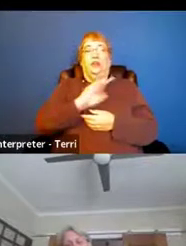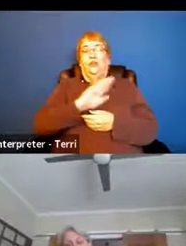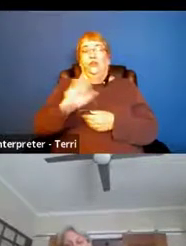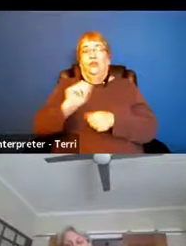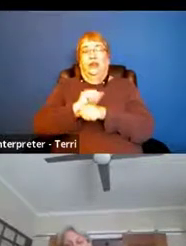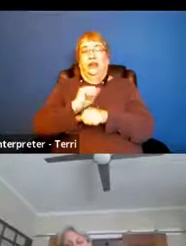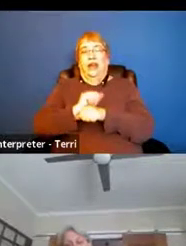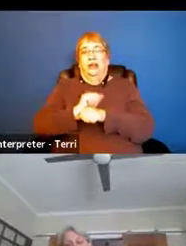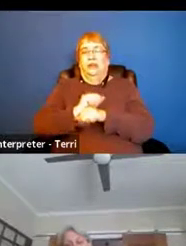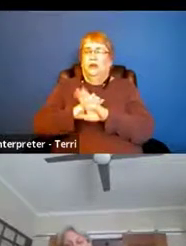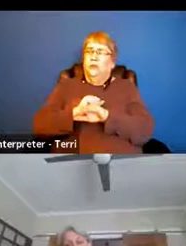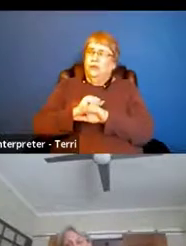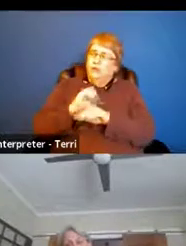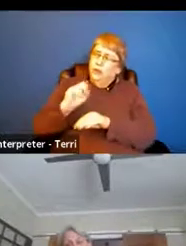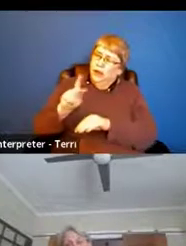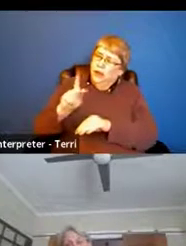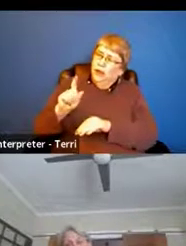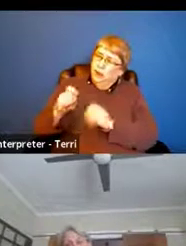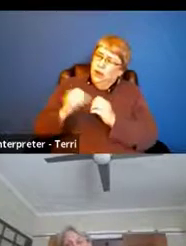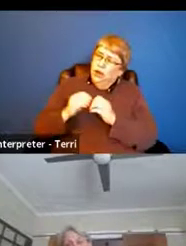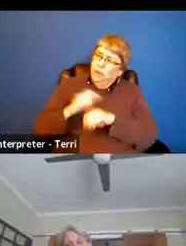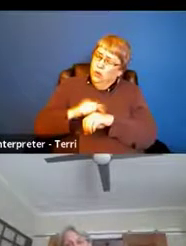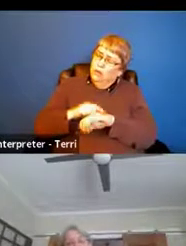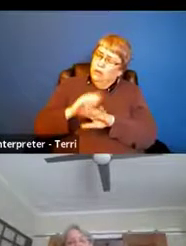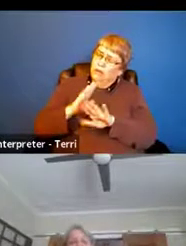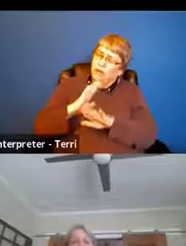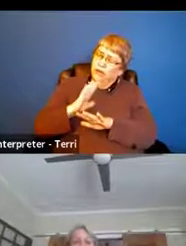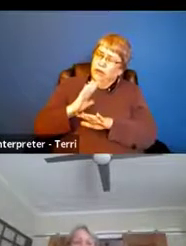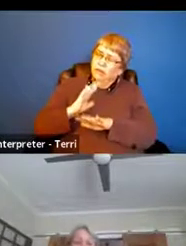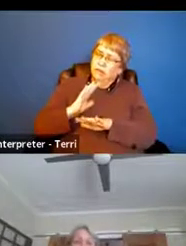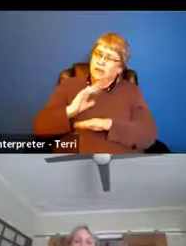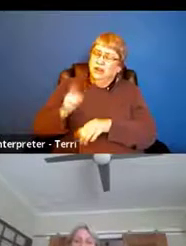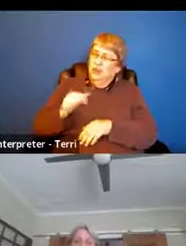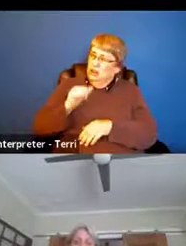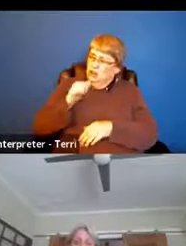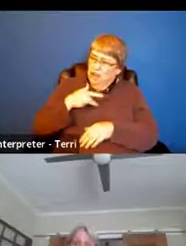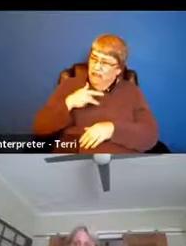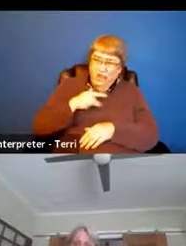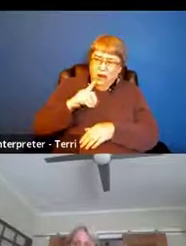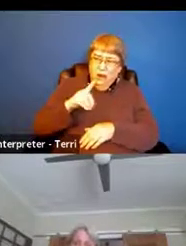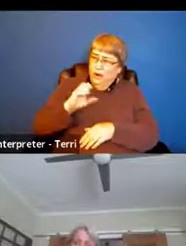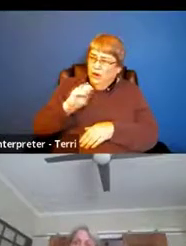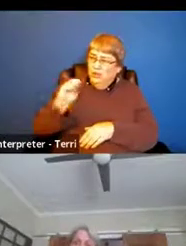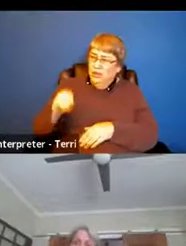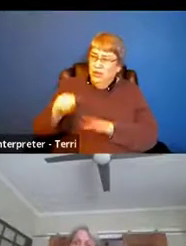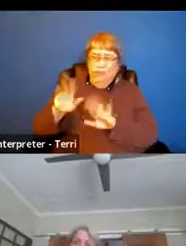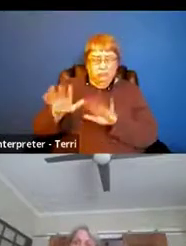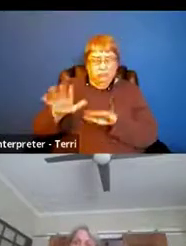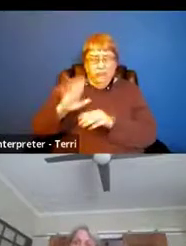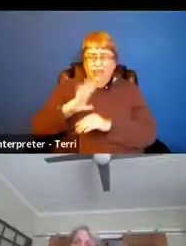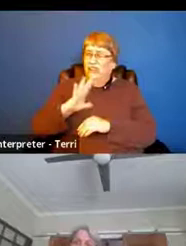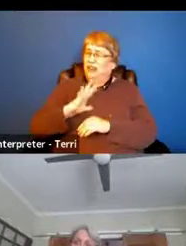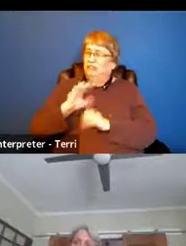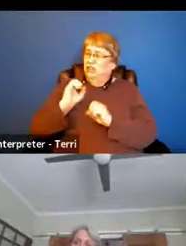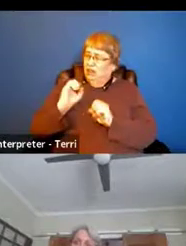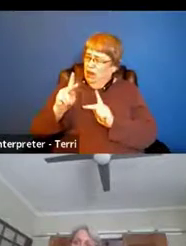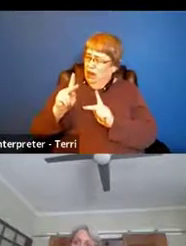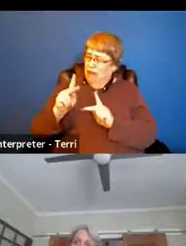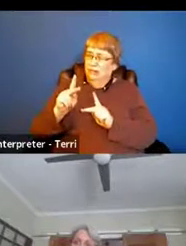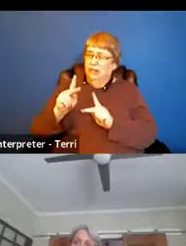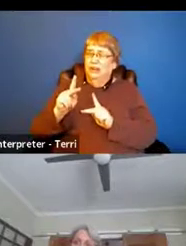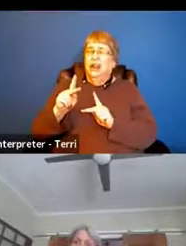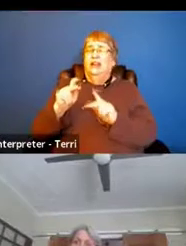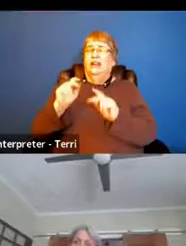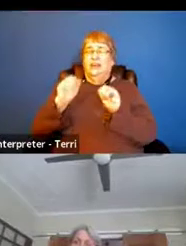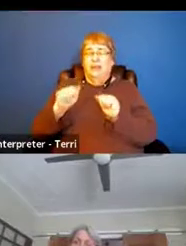it's okay if they need a little more time, if they, you know, aren't feeling at their 100%, and that it's okay to be on the